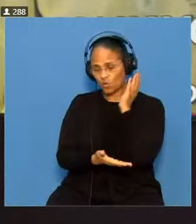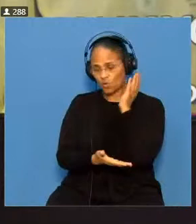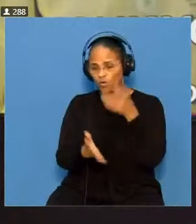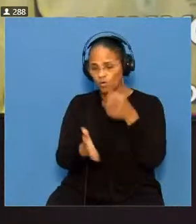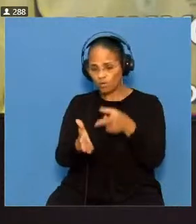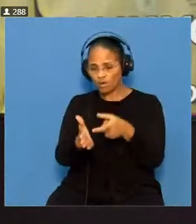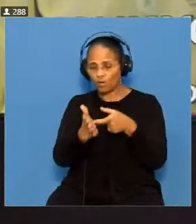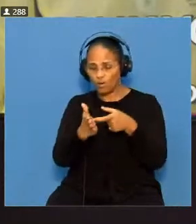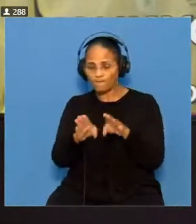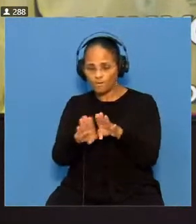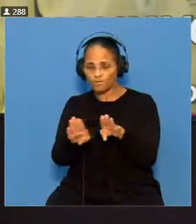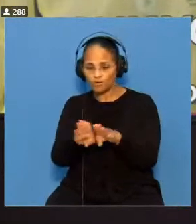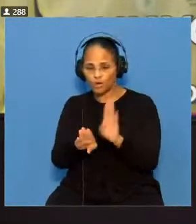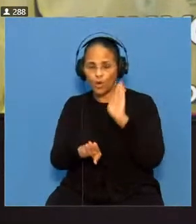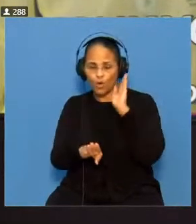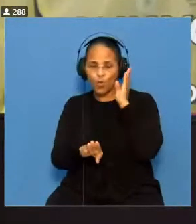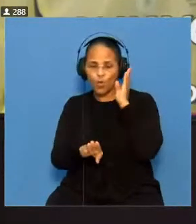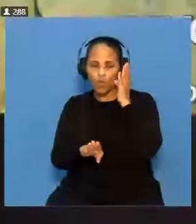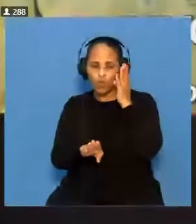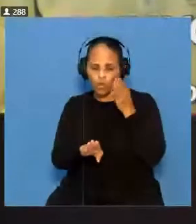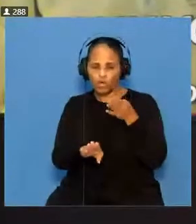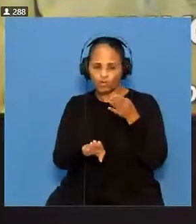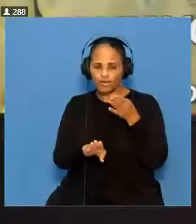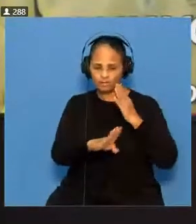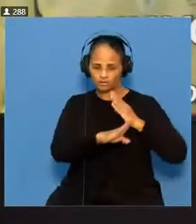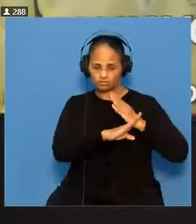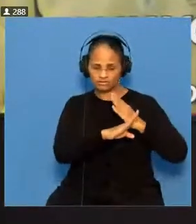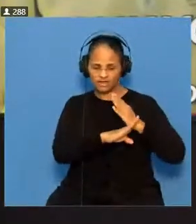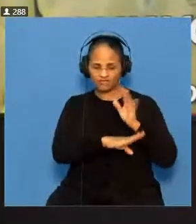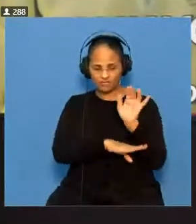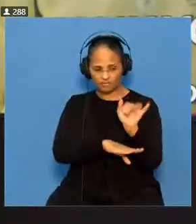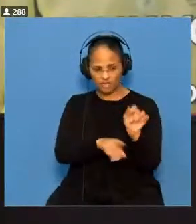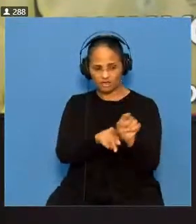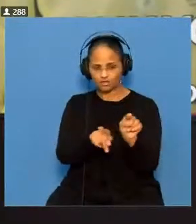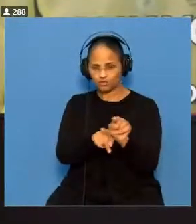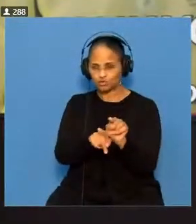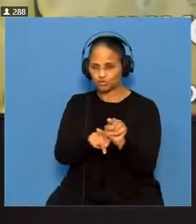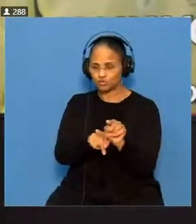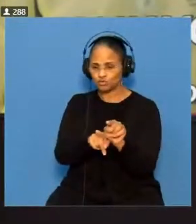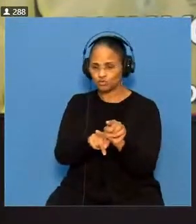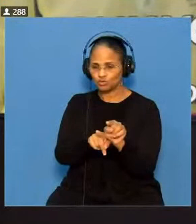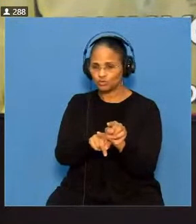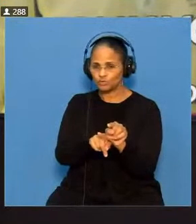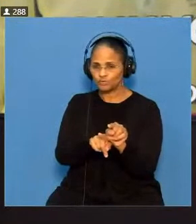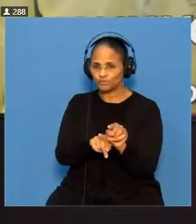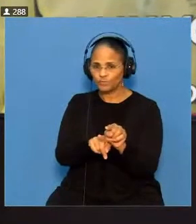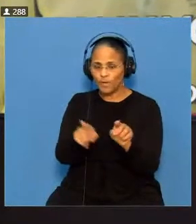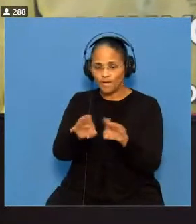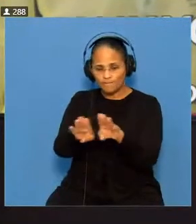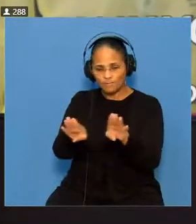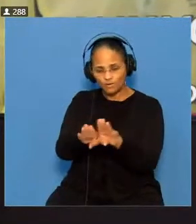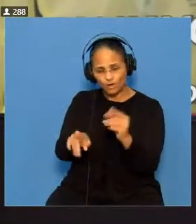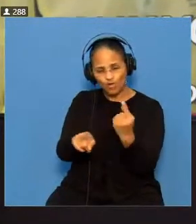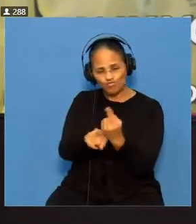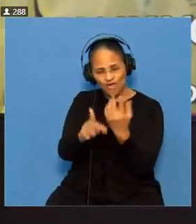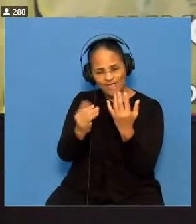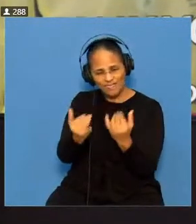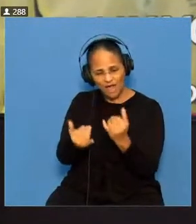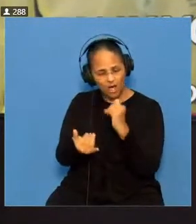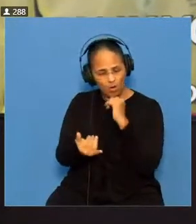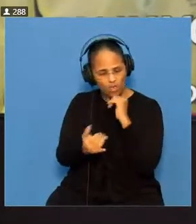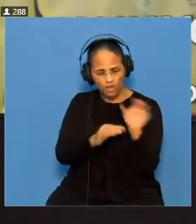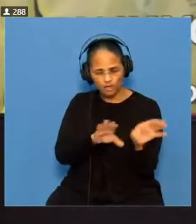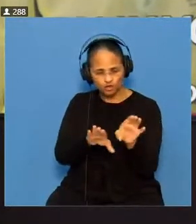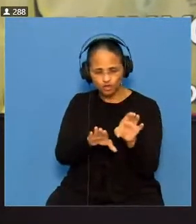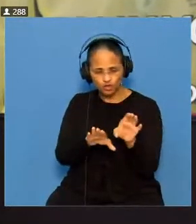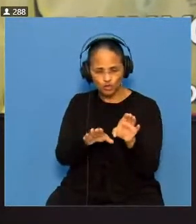Bermuda will be able to address that particular variant. And also, Bermuda right now is not doing the sequencing